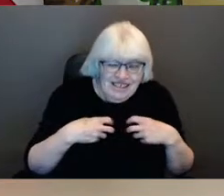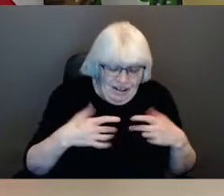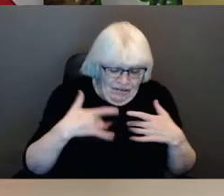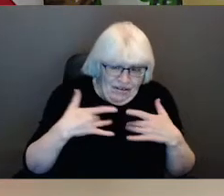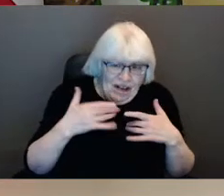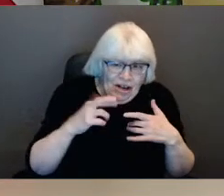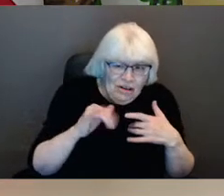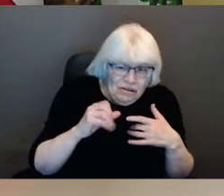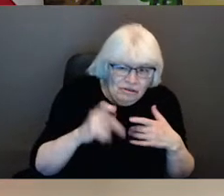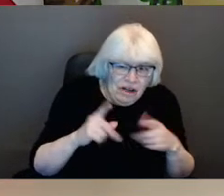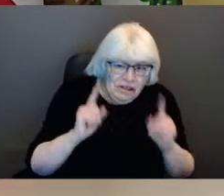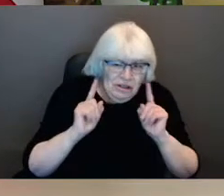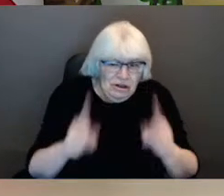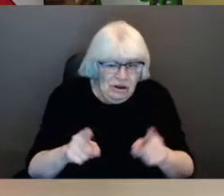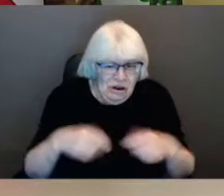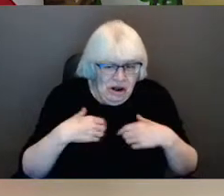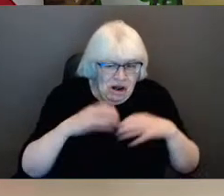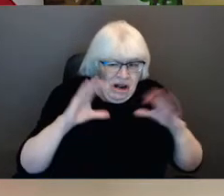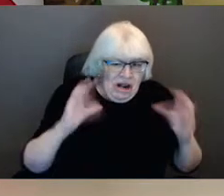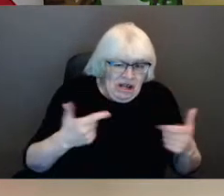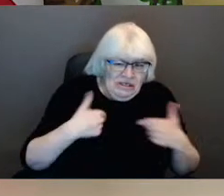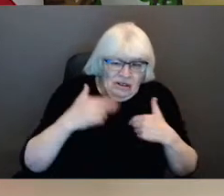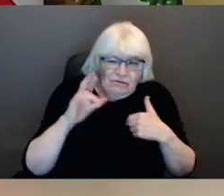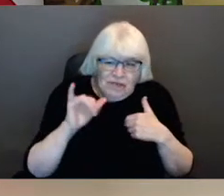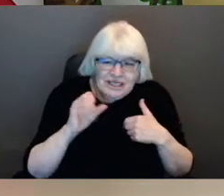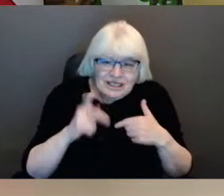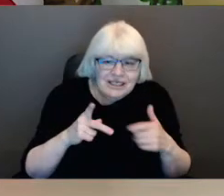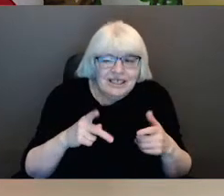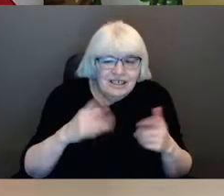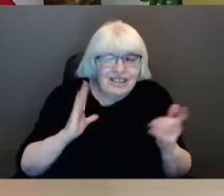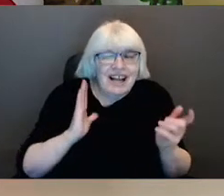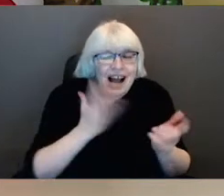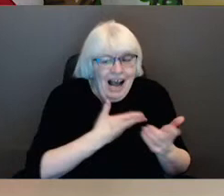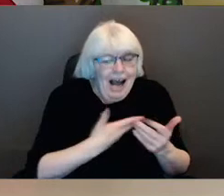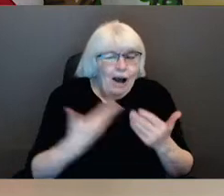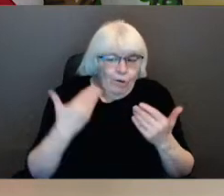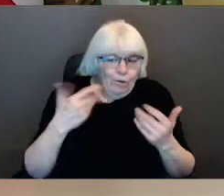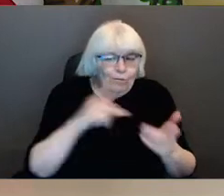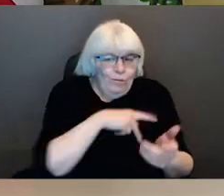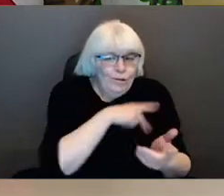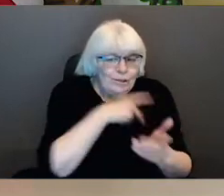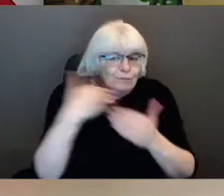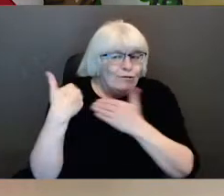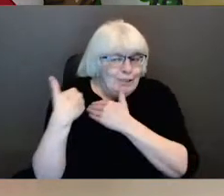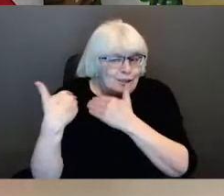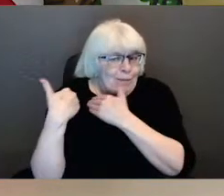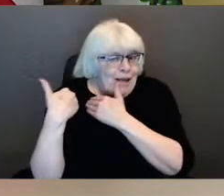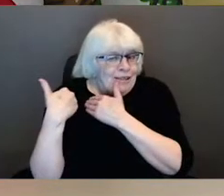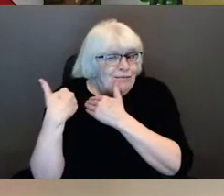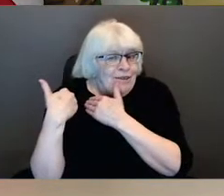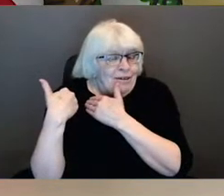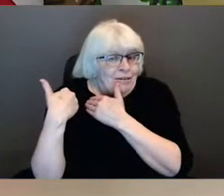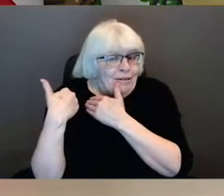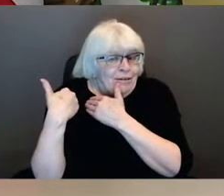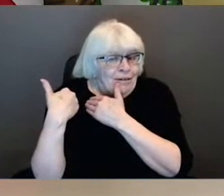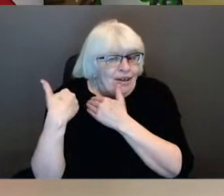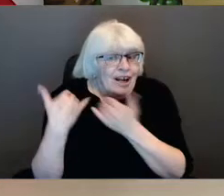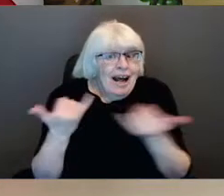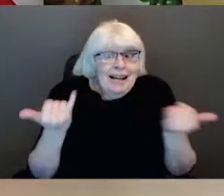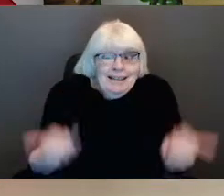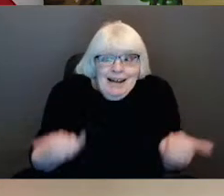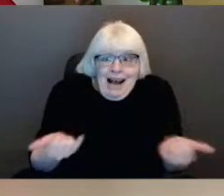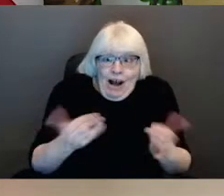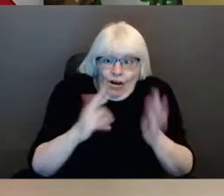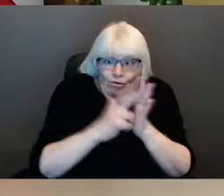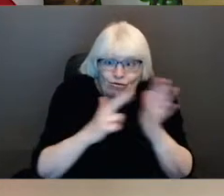gathering. While we are not in a position to further ease measures today, next week we will be sharing details about how